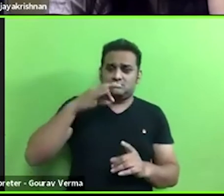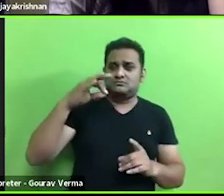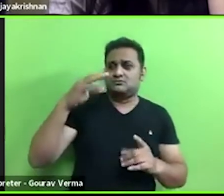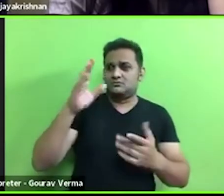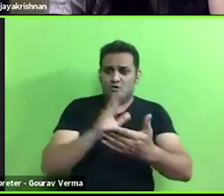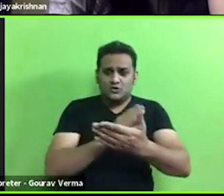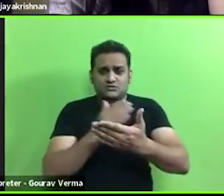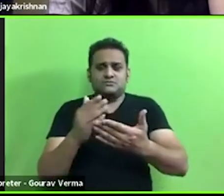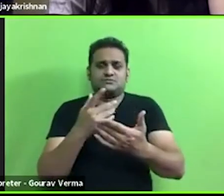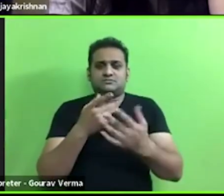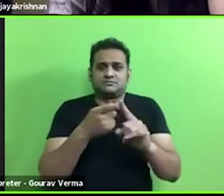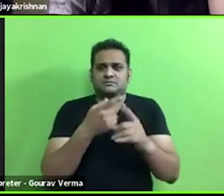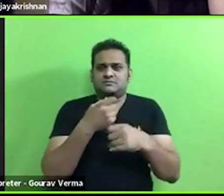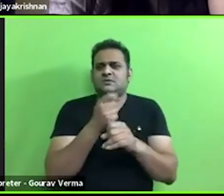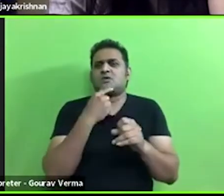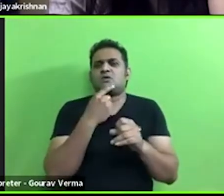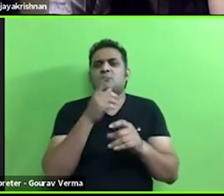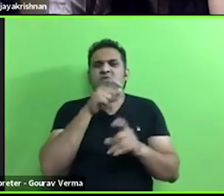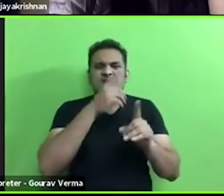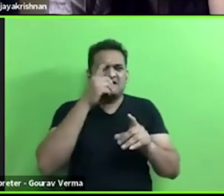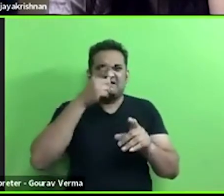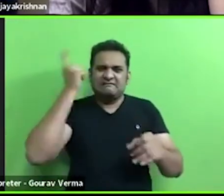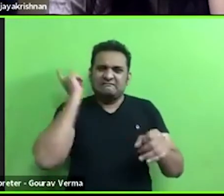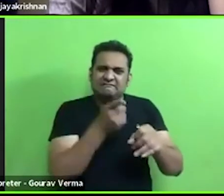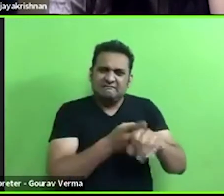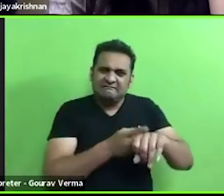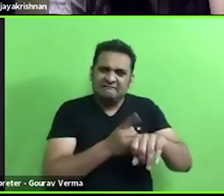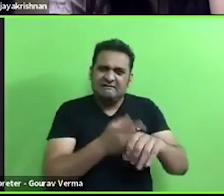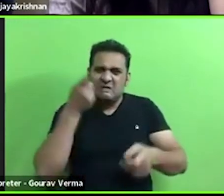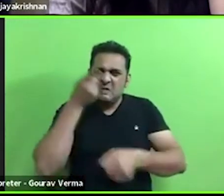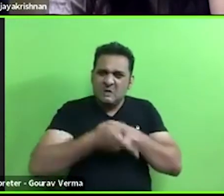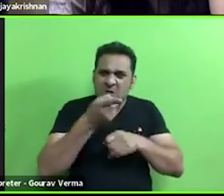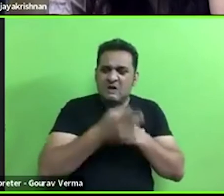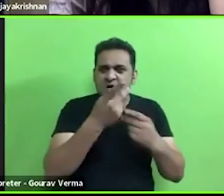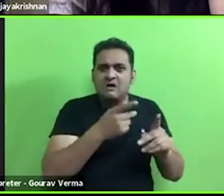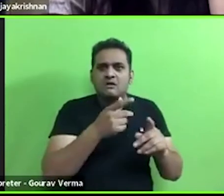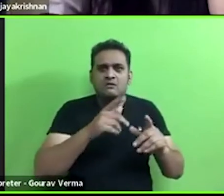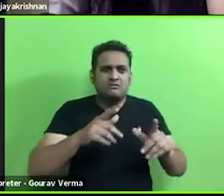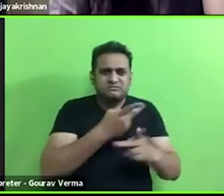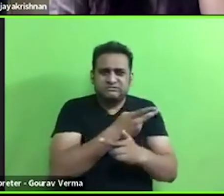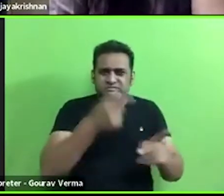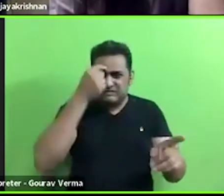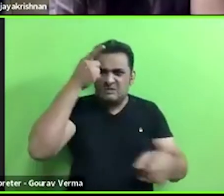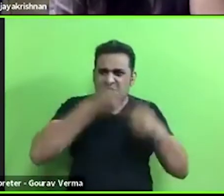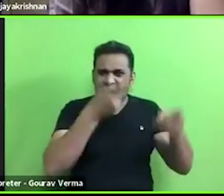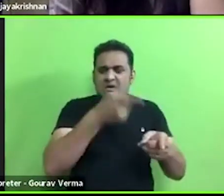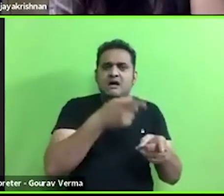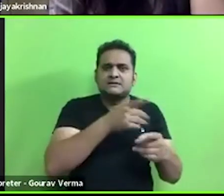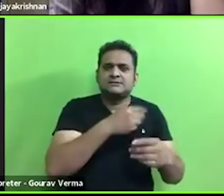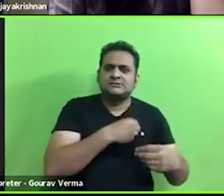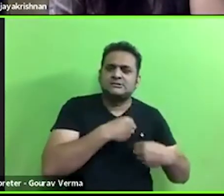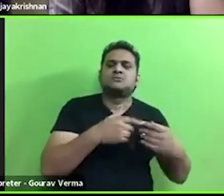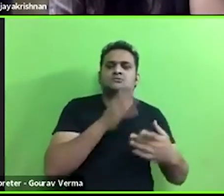was created by slaves when they were harassed and denigrated on the plantation sites. They mixed